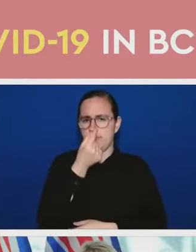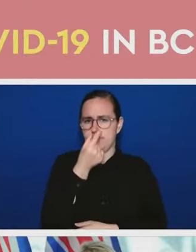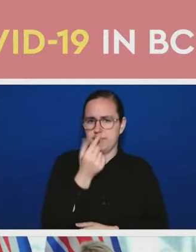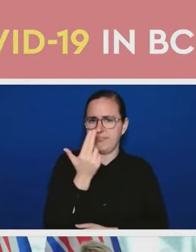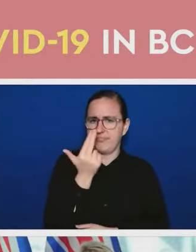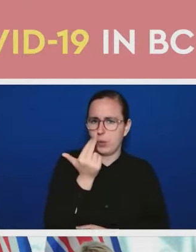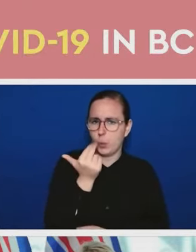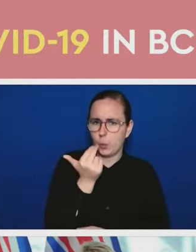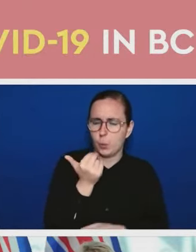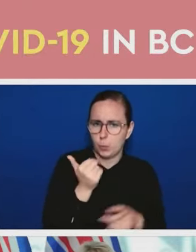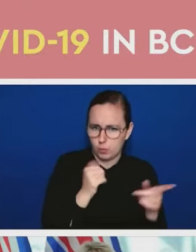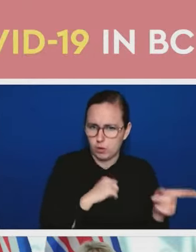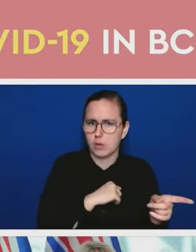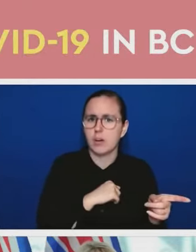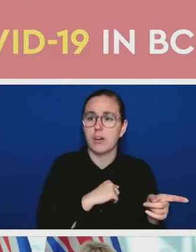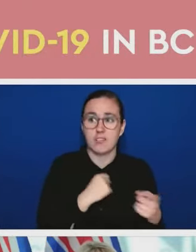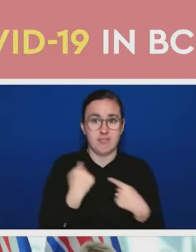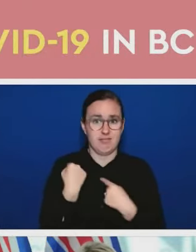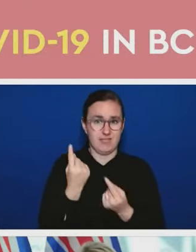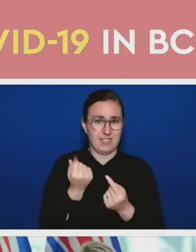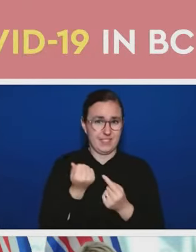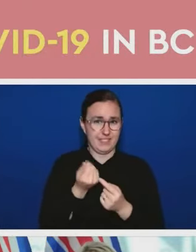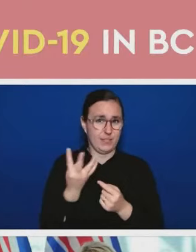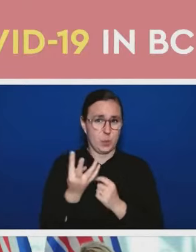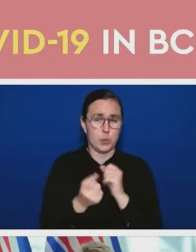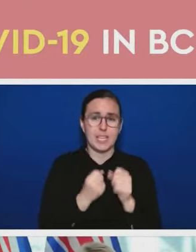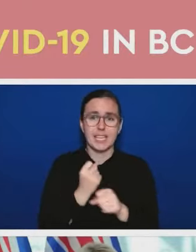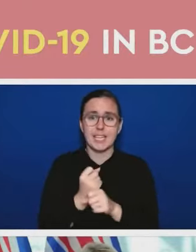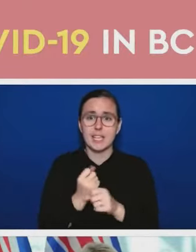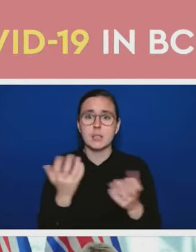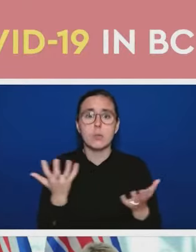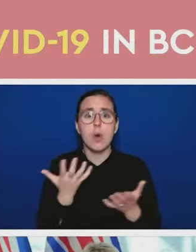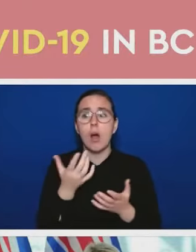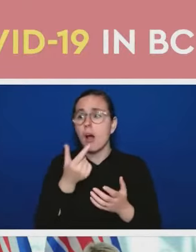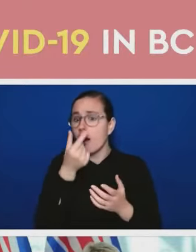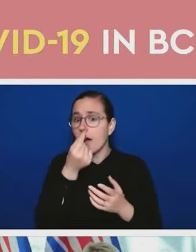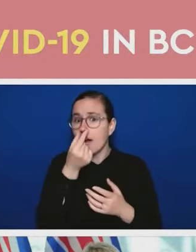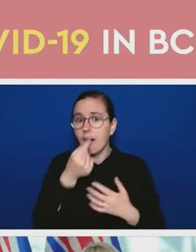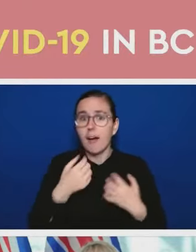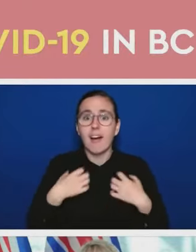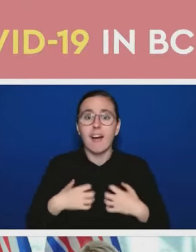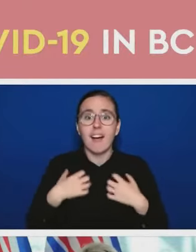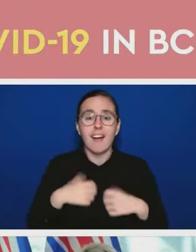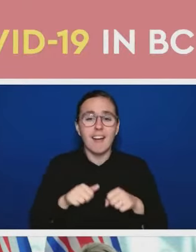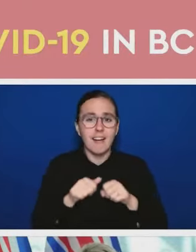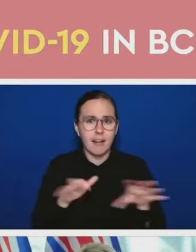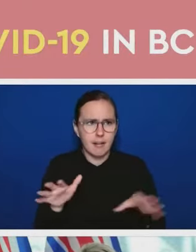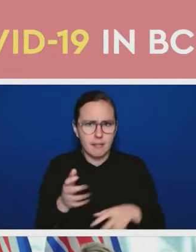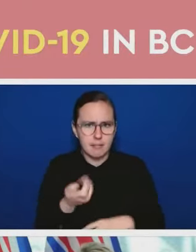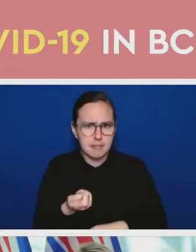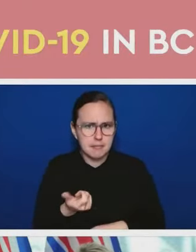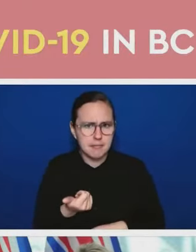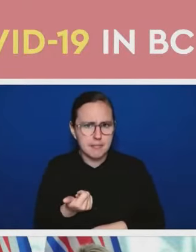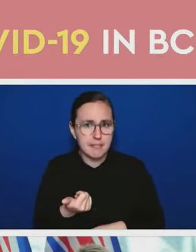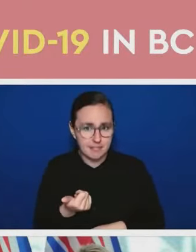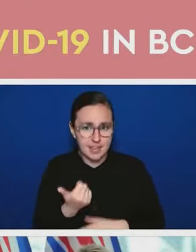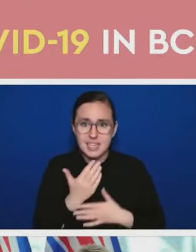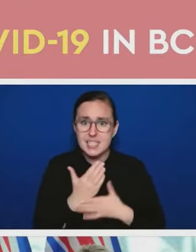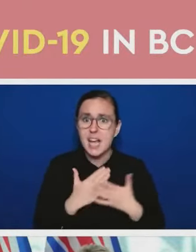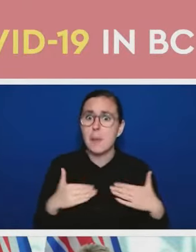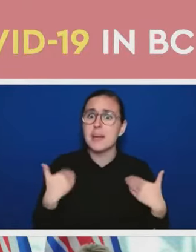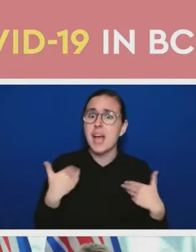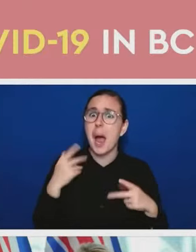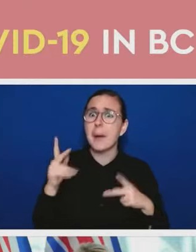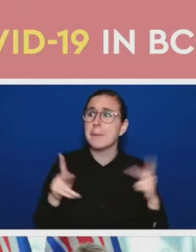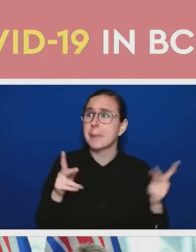influenza for the last couple of years, which means that most of us, and there's a whole cohort of young people who've never been exposed to influenza. And if we